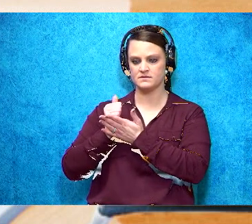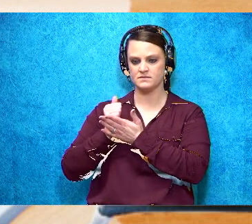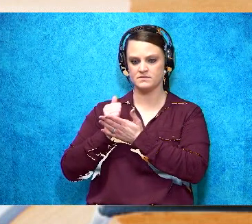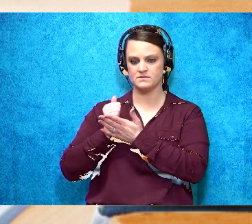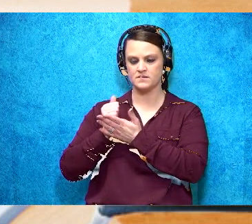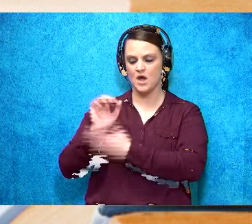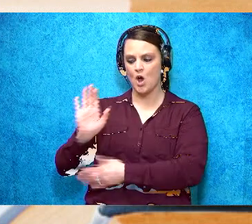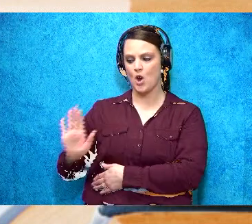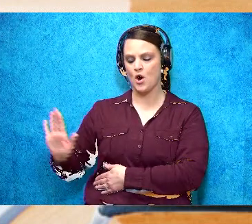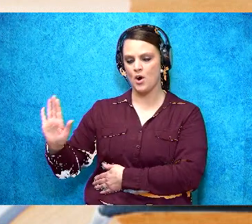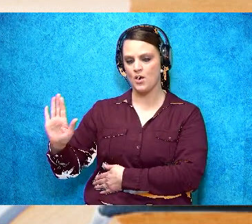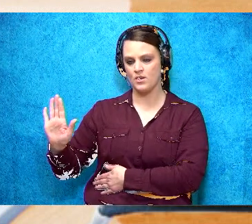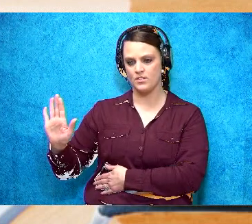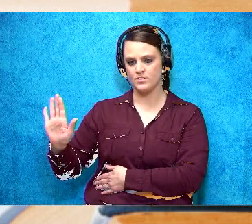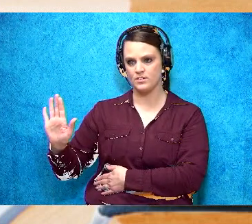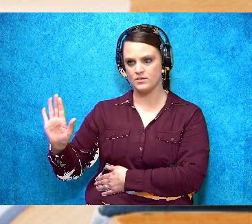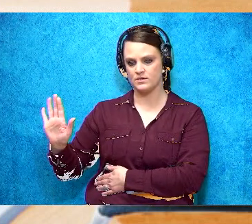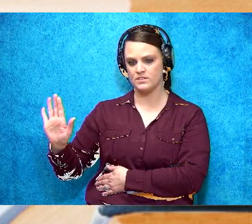her